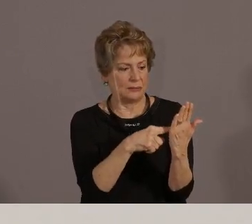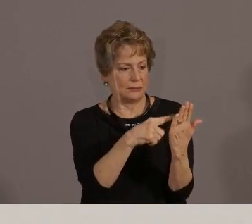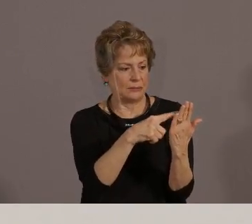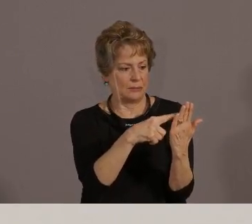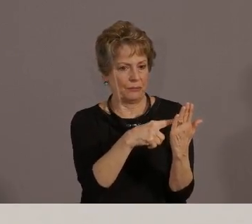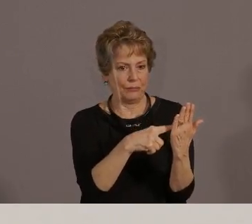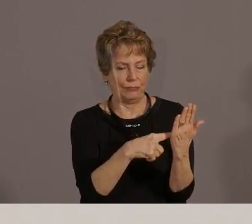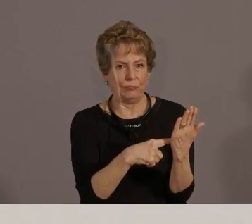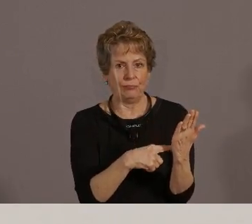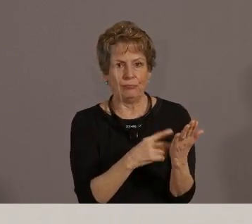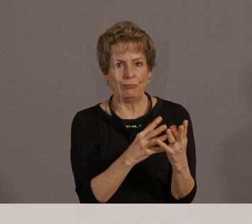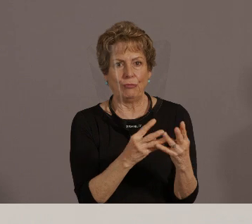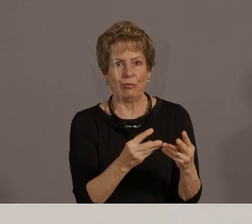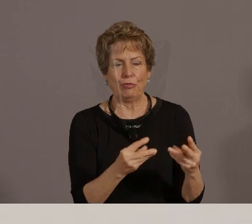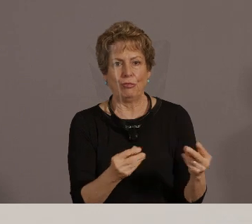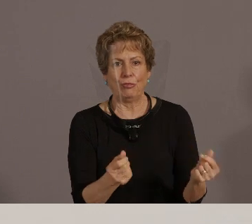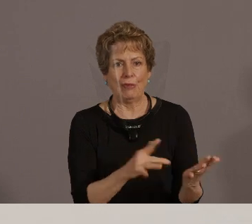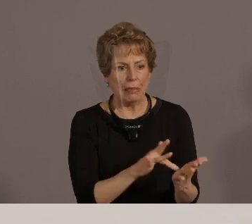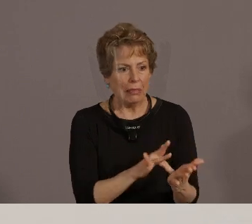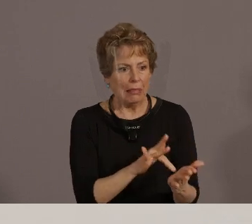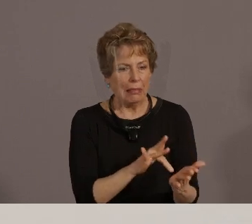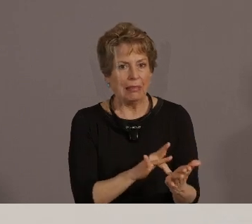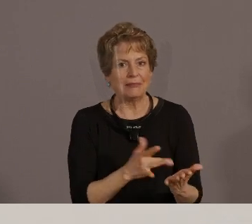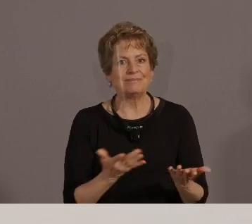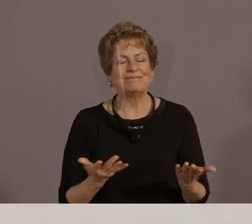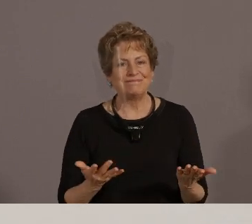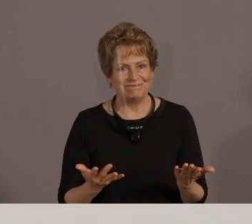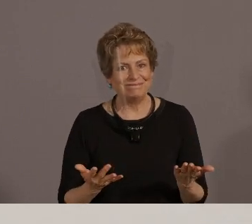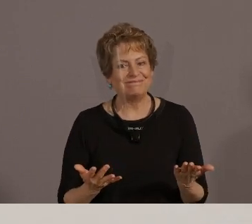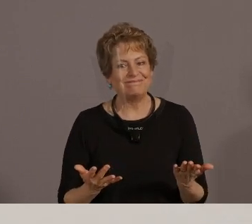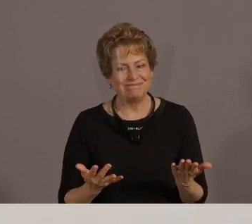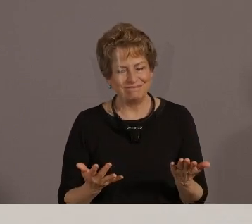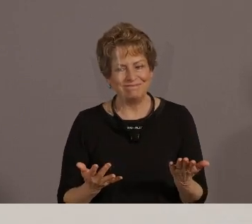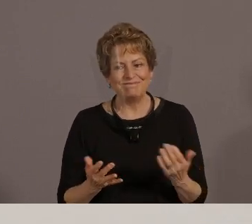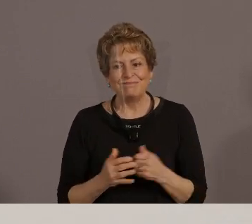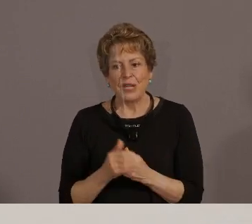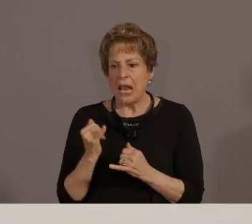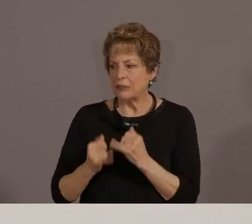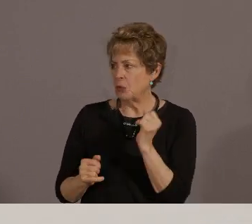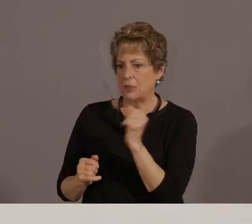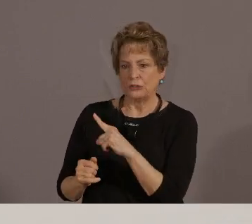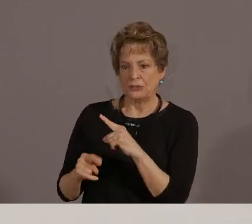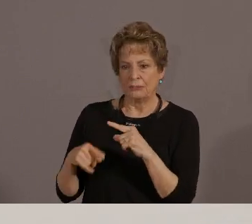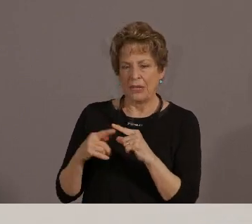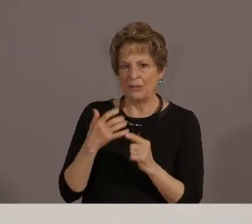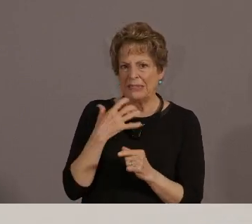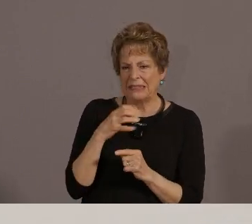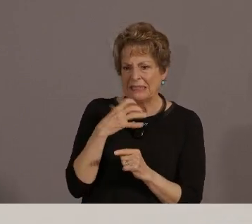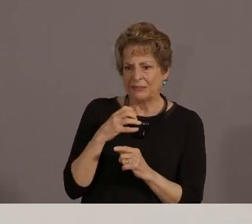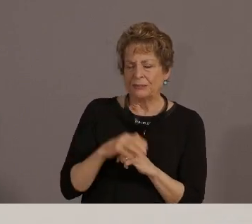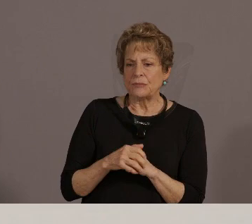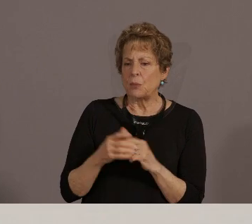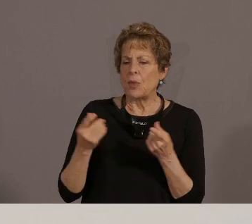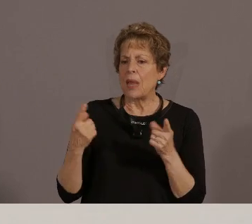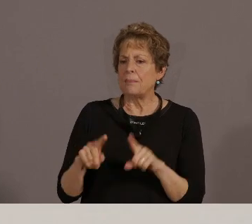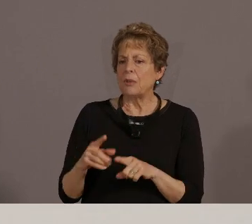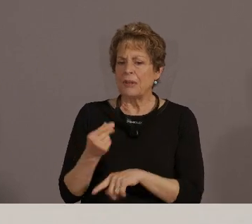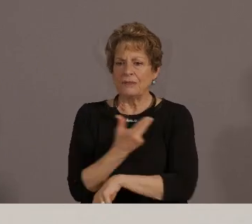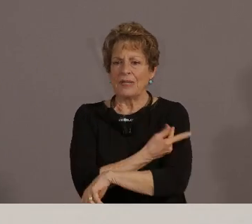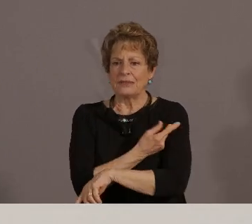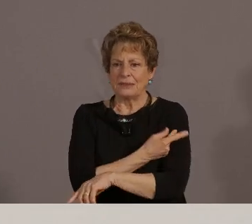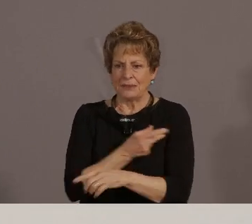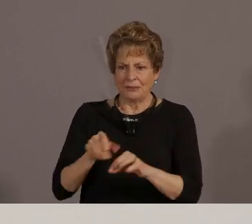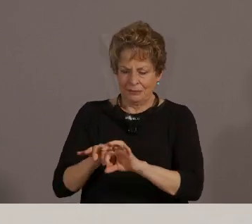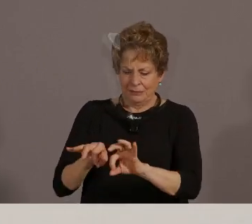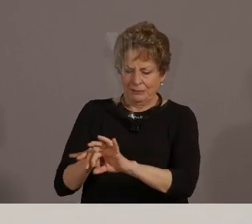in the heat. And a last question related to the heat. What happens to the doses even after they've been deeply frozen and now